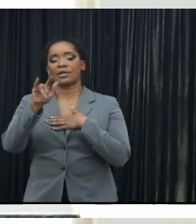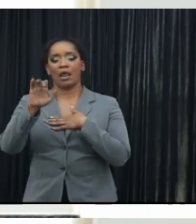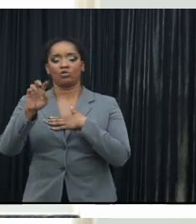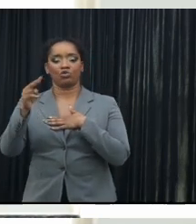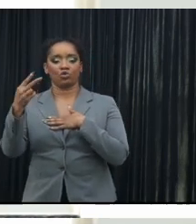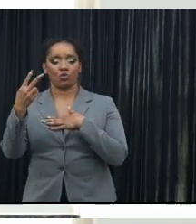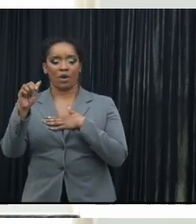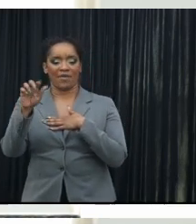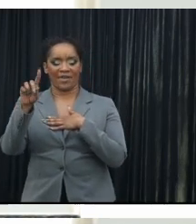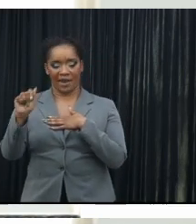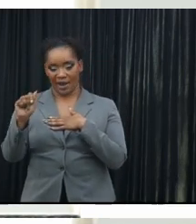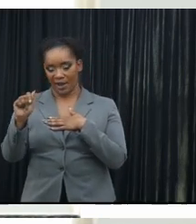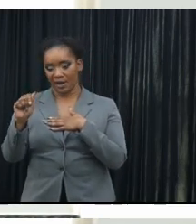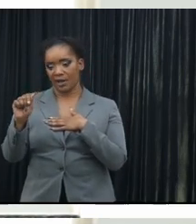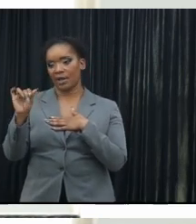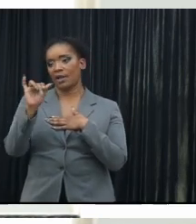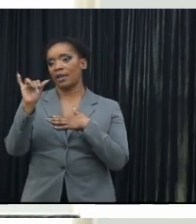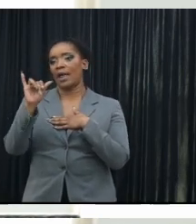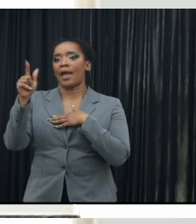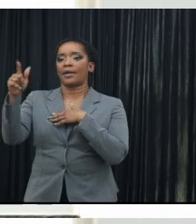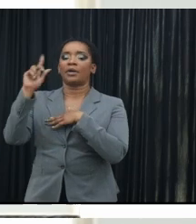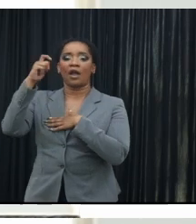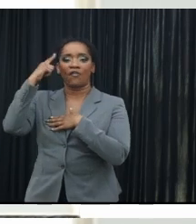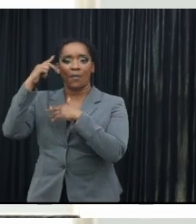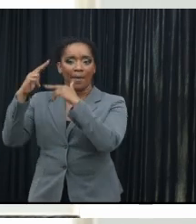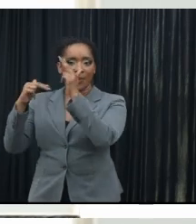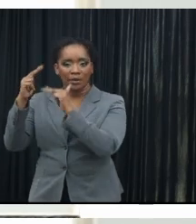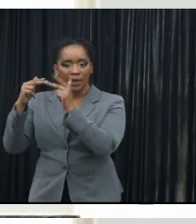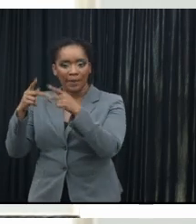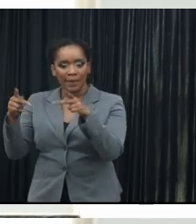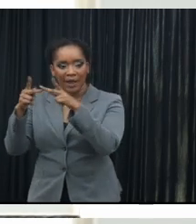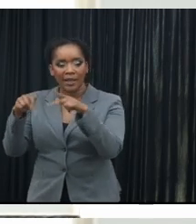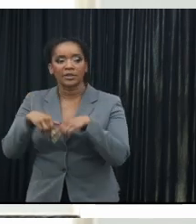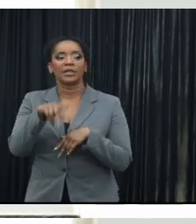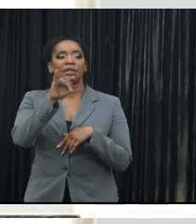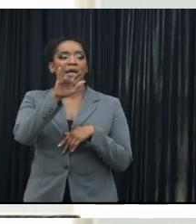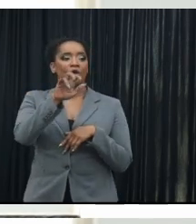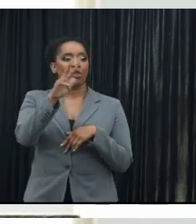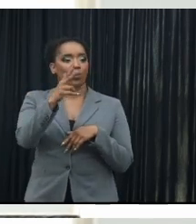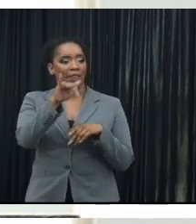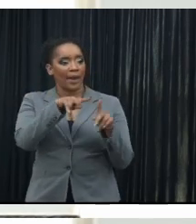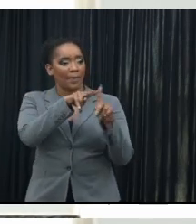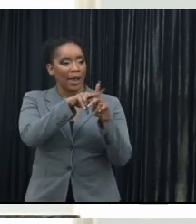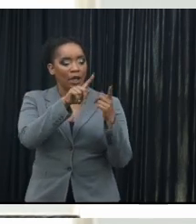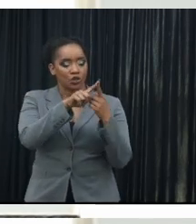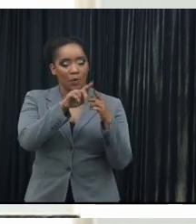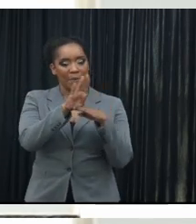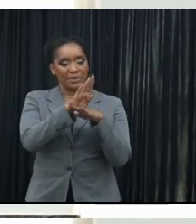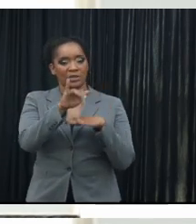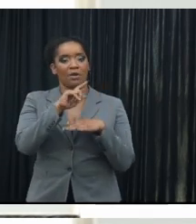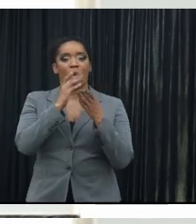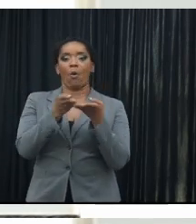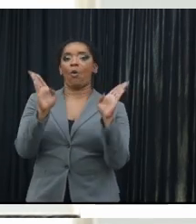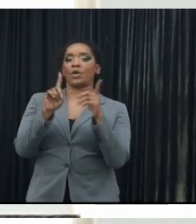ADA, which applies to like municipality places, Title III, which applies to businesses that are open to the public.